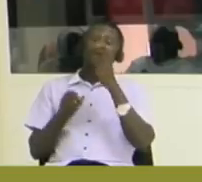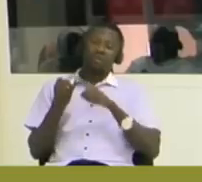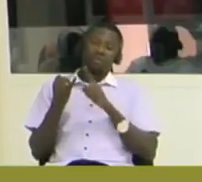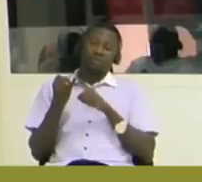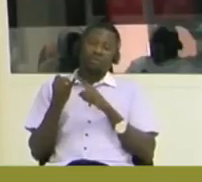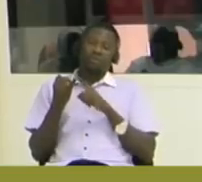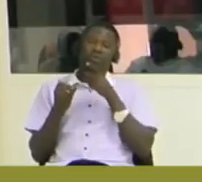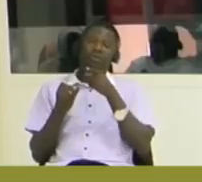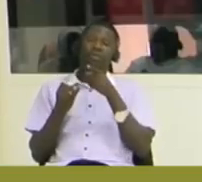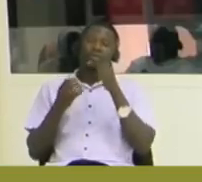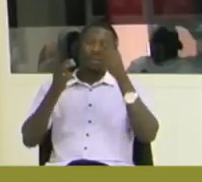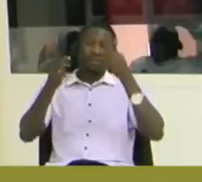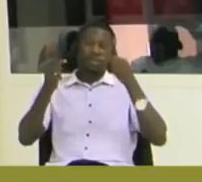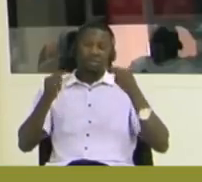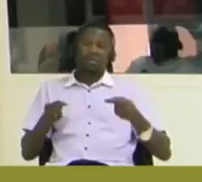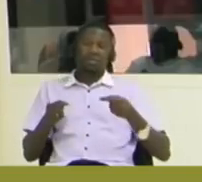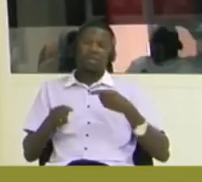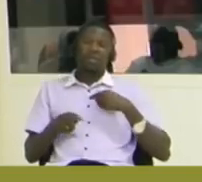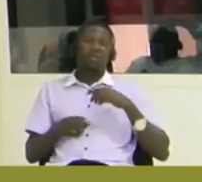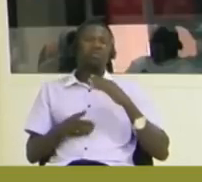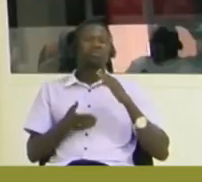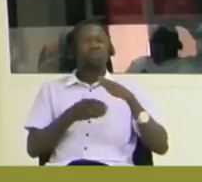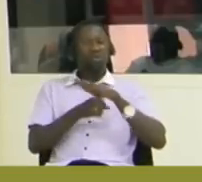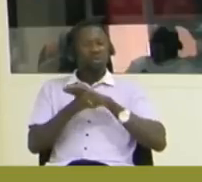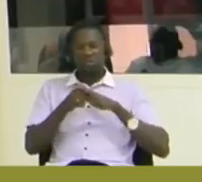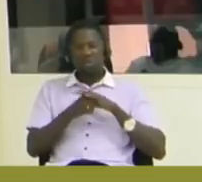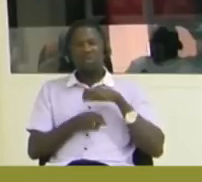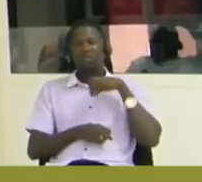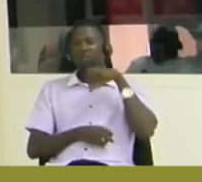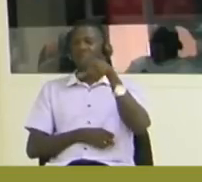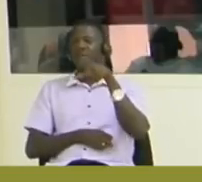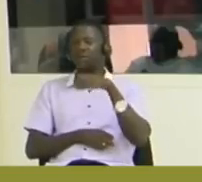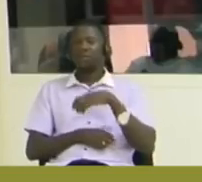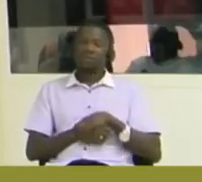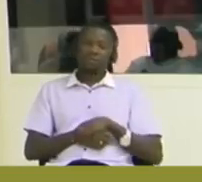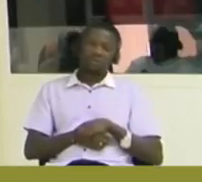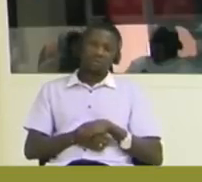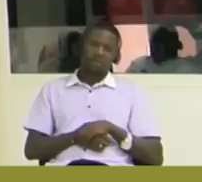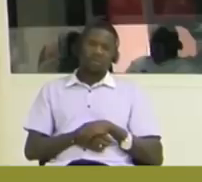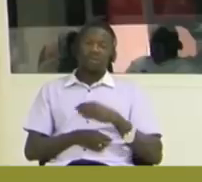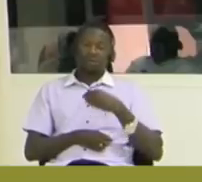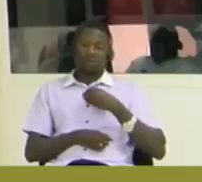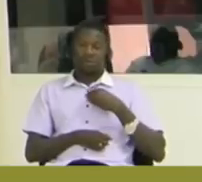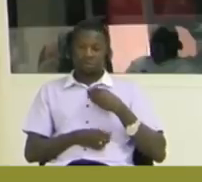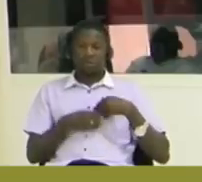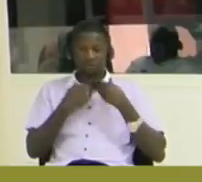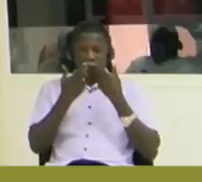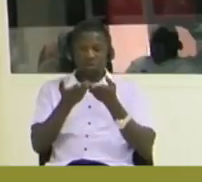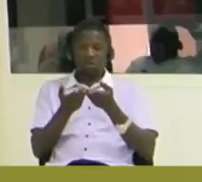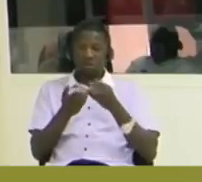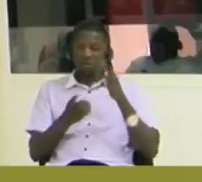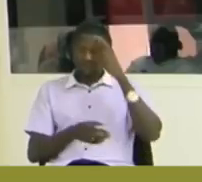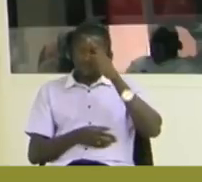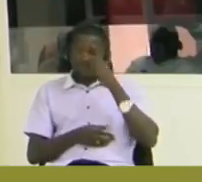this testimony is completely false. But then I would like to point to the reason